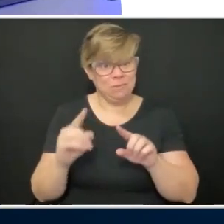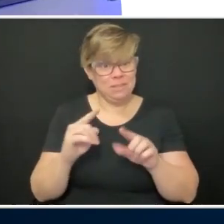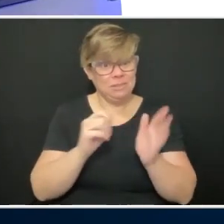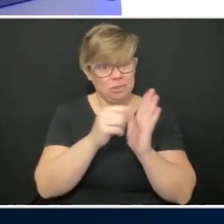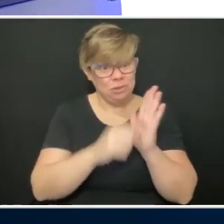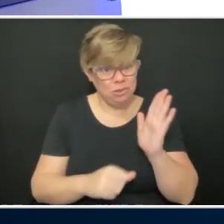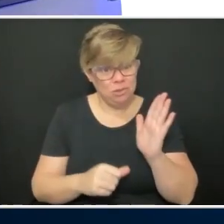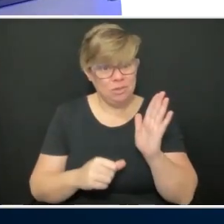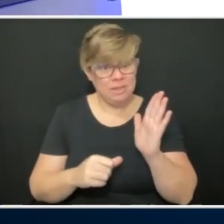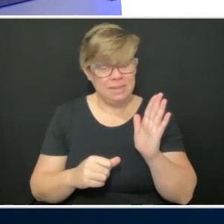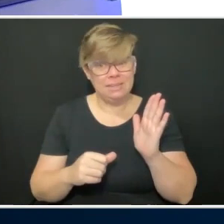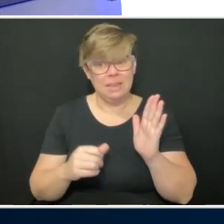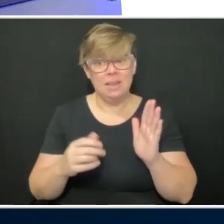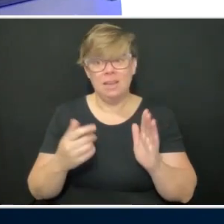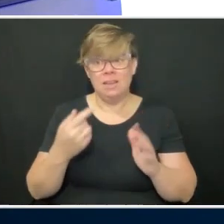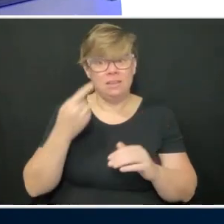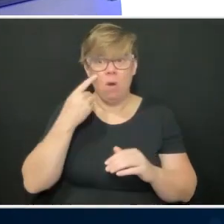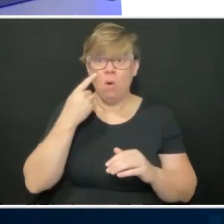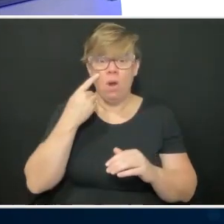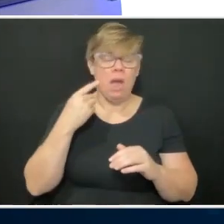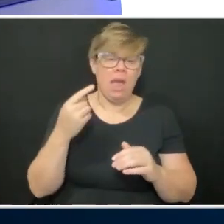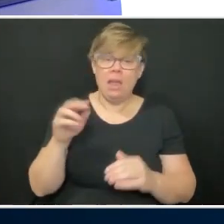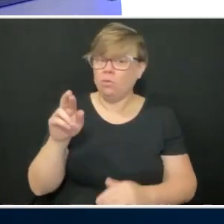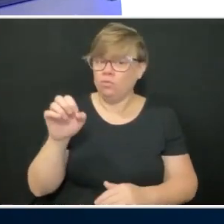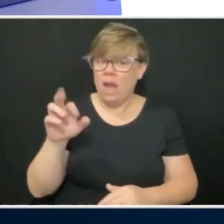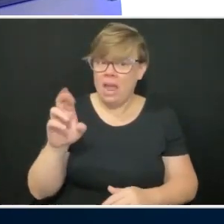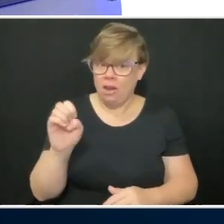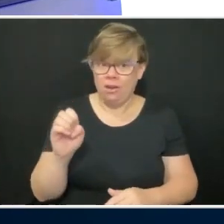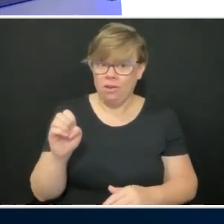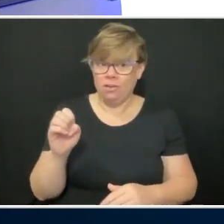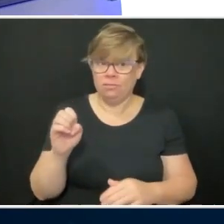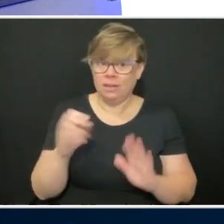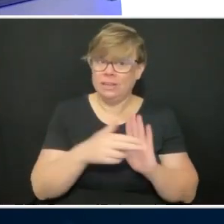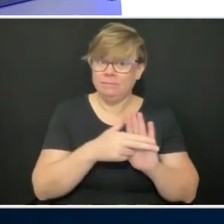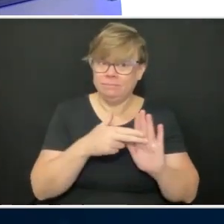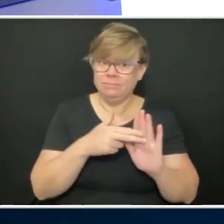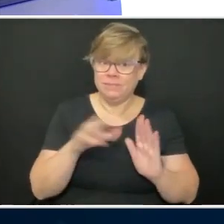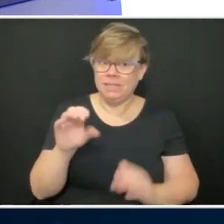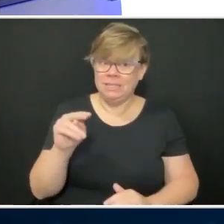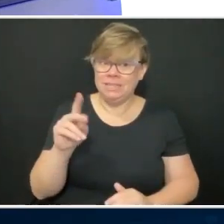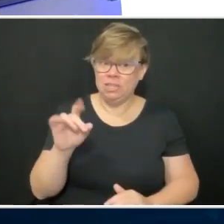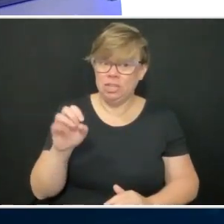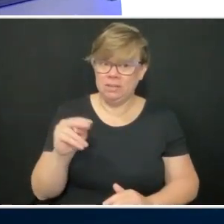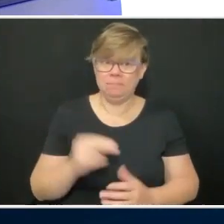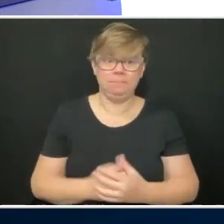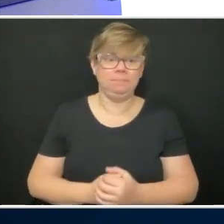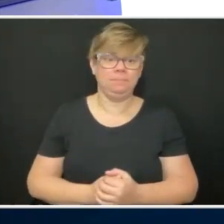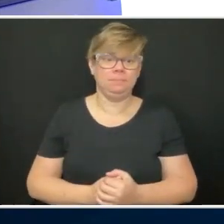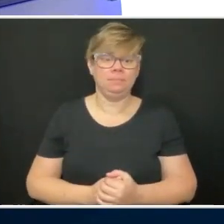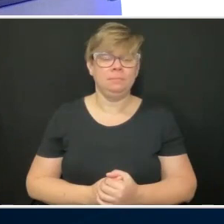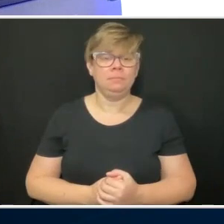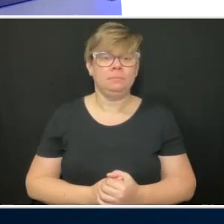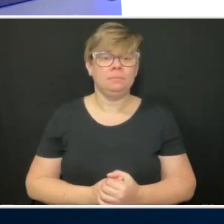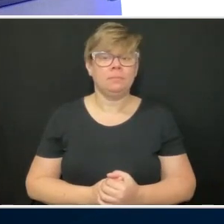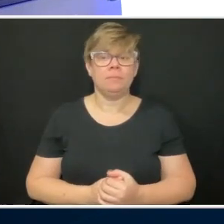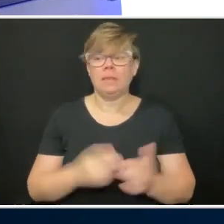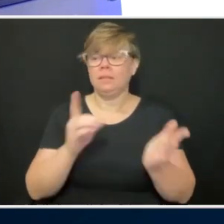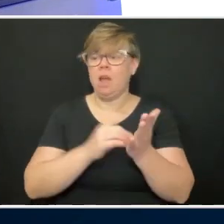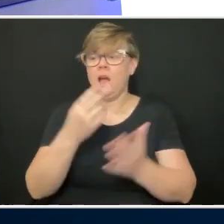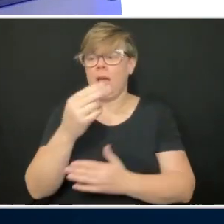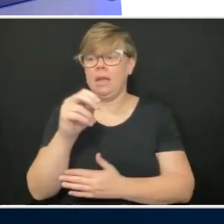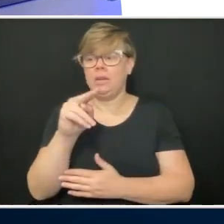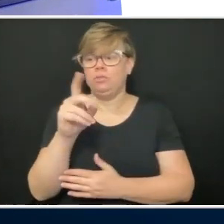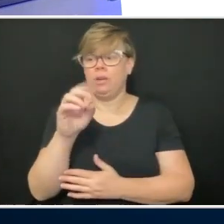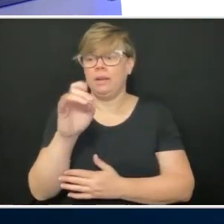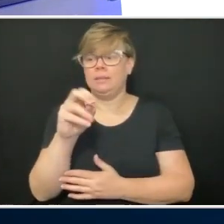urology, somewhere in that area, for a kind of a rare condition that he has. So, Dr. Hendrickson, what do you think life will look like for Brendon